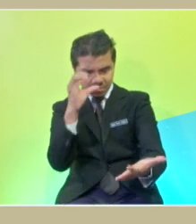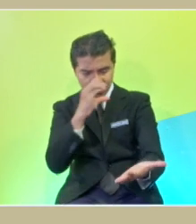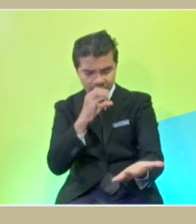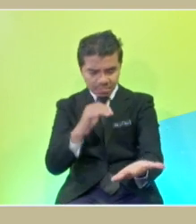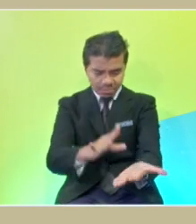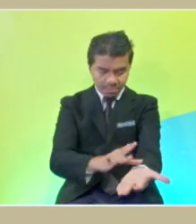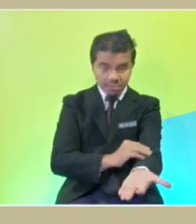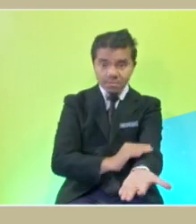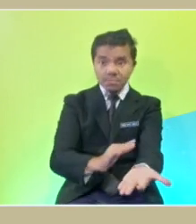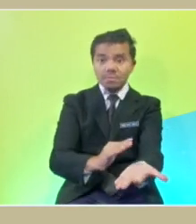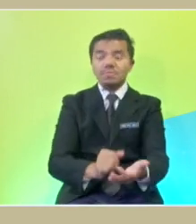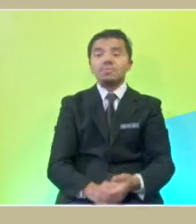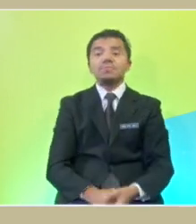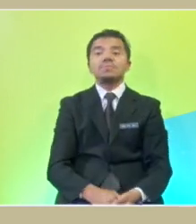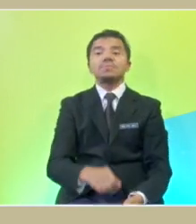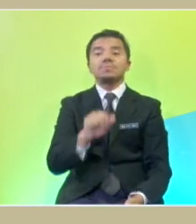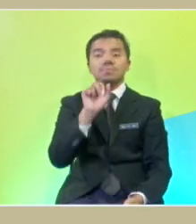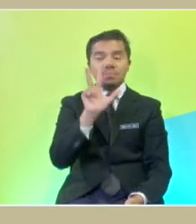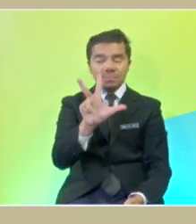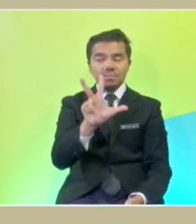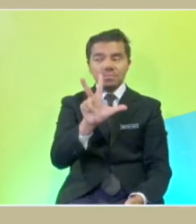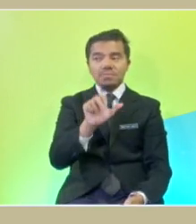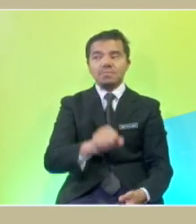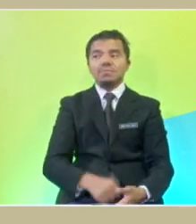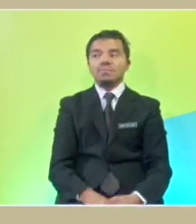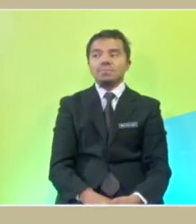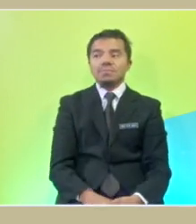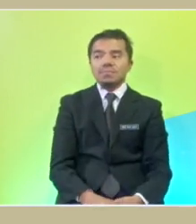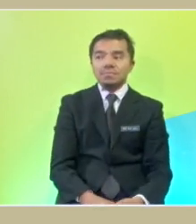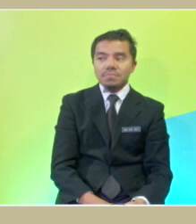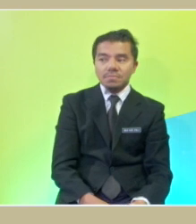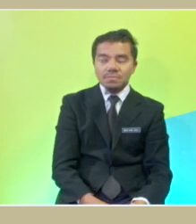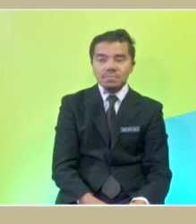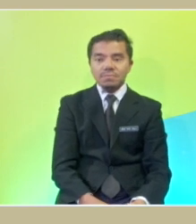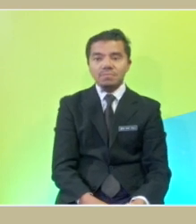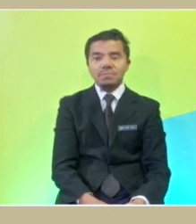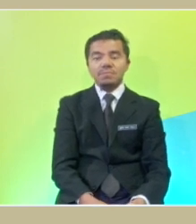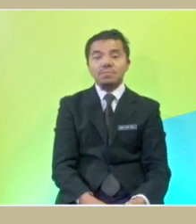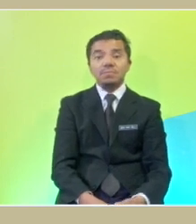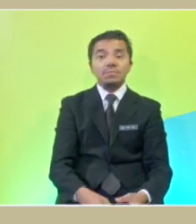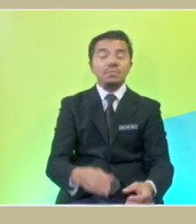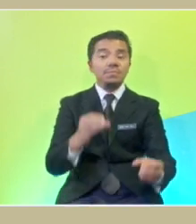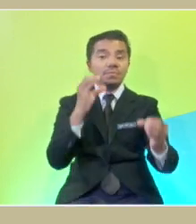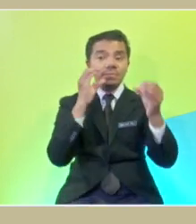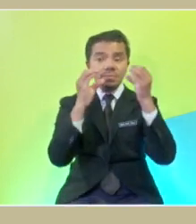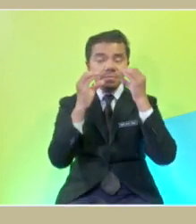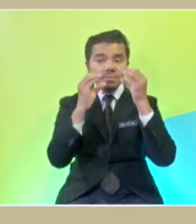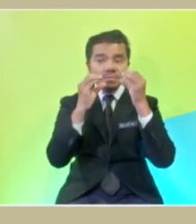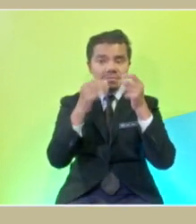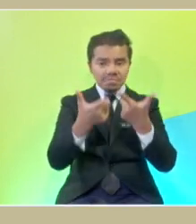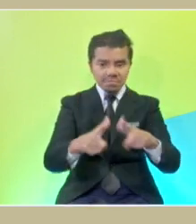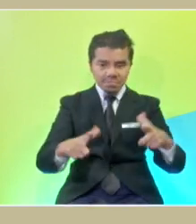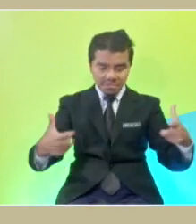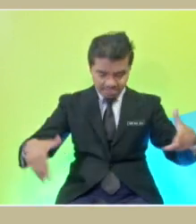to stimulus. And the third functions is the nervous system communicates with different parts of the